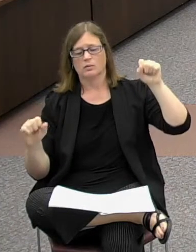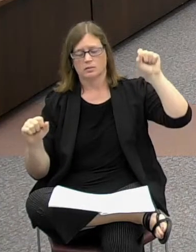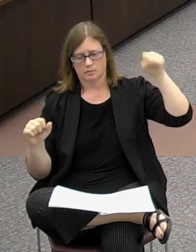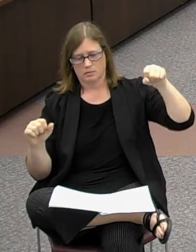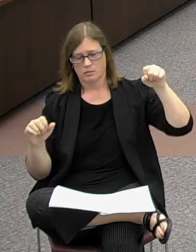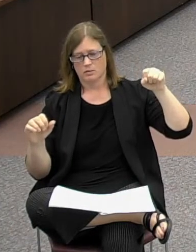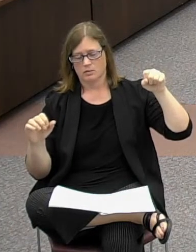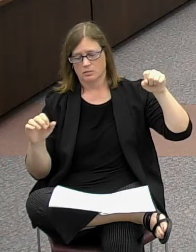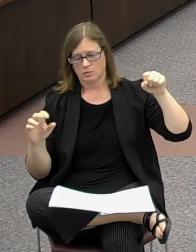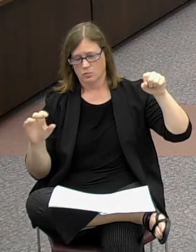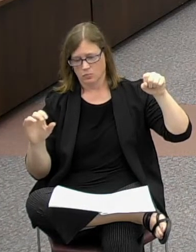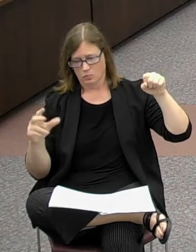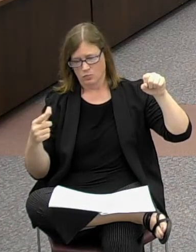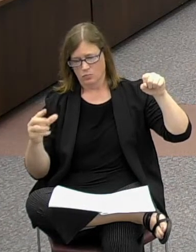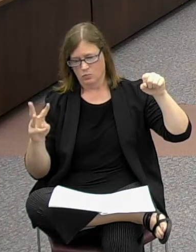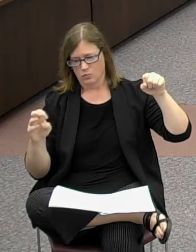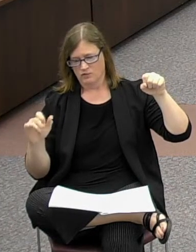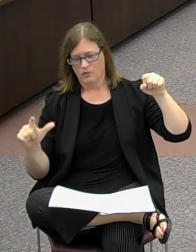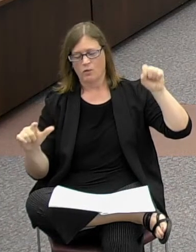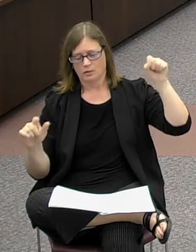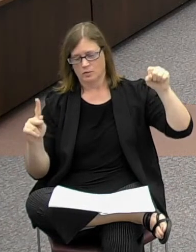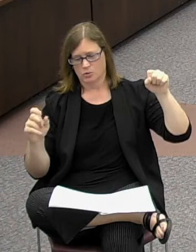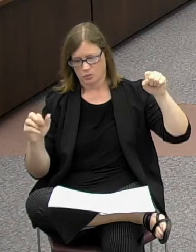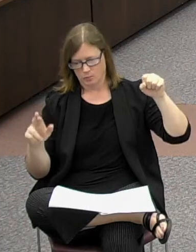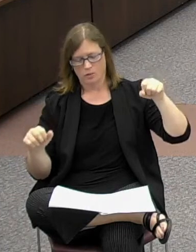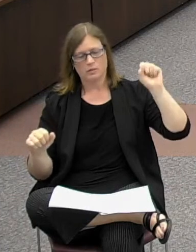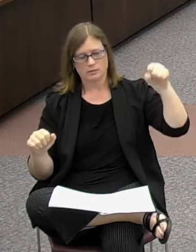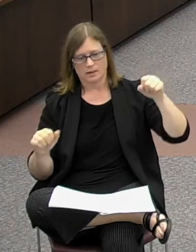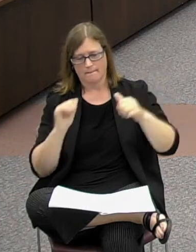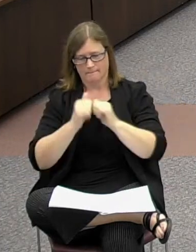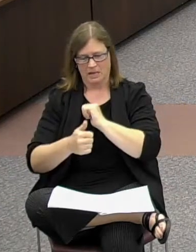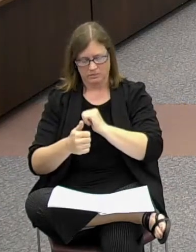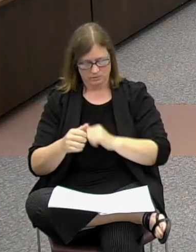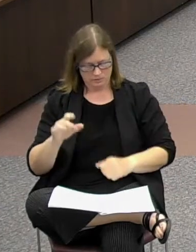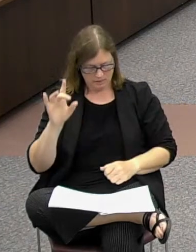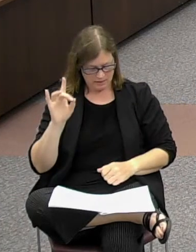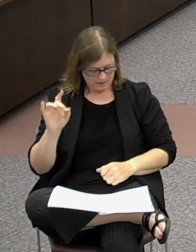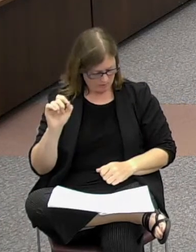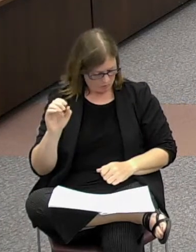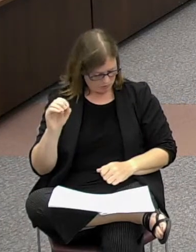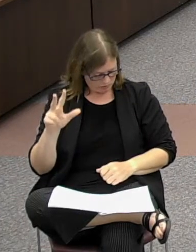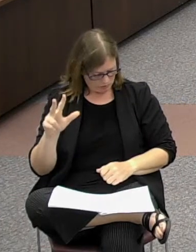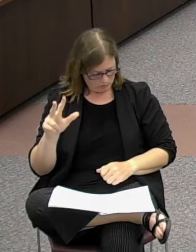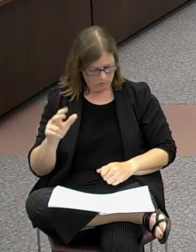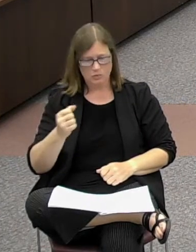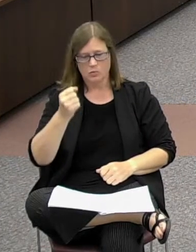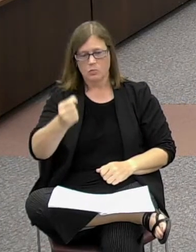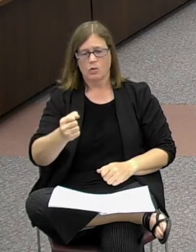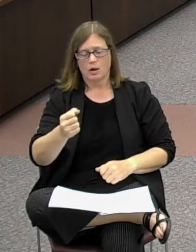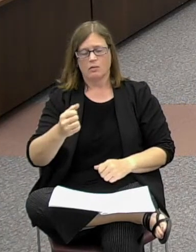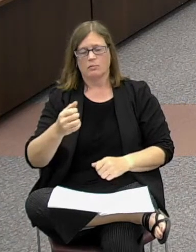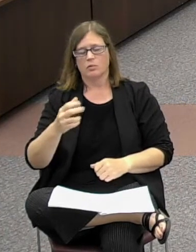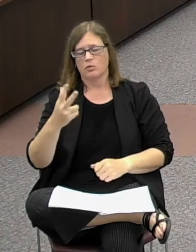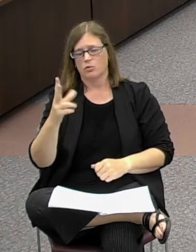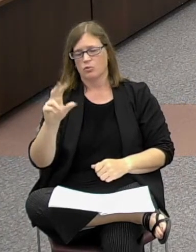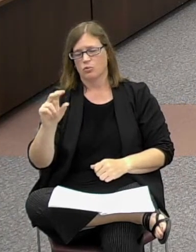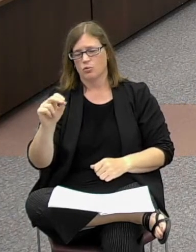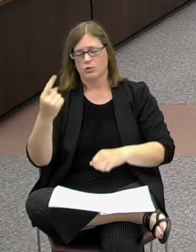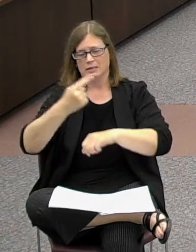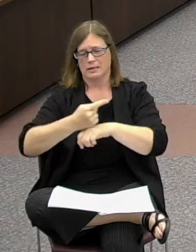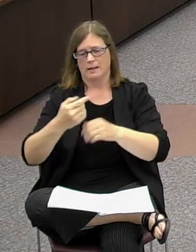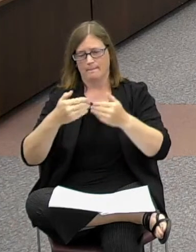Mr. Westfall? Yes. Mr. Herbert? Yes, item passes. Item 8.03, approval to place on 30-day public display middle